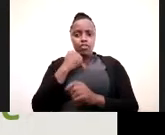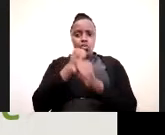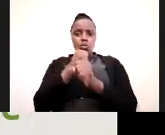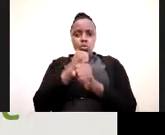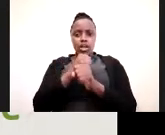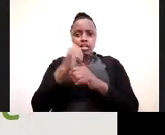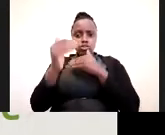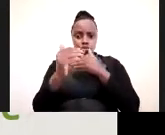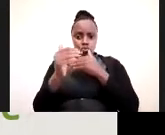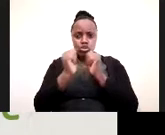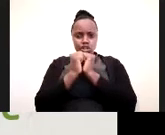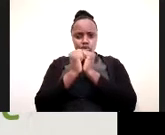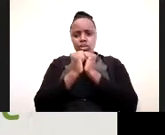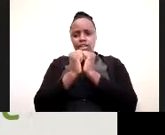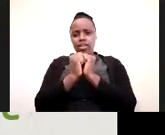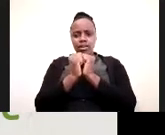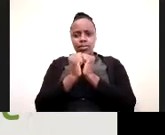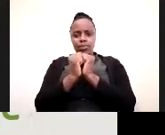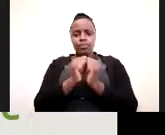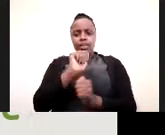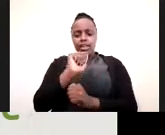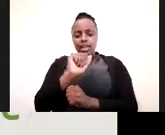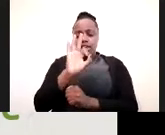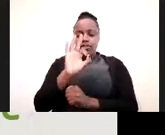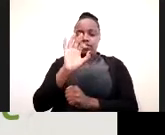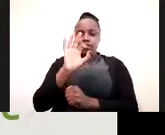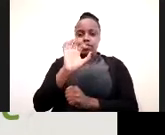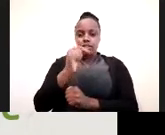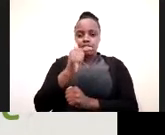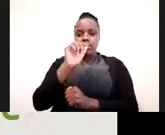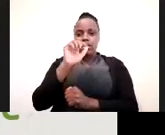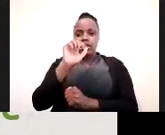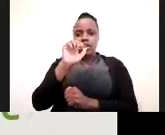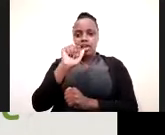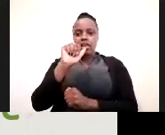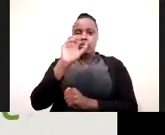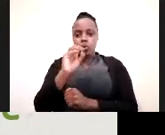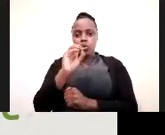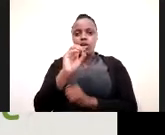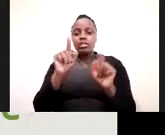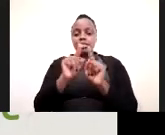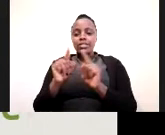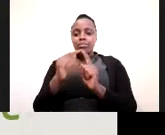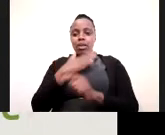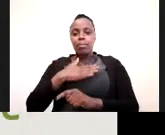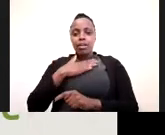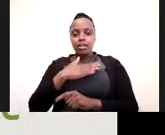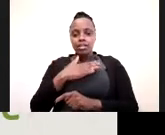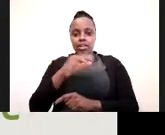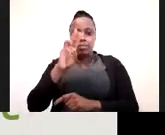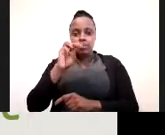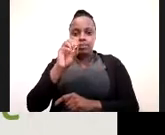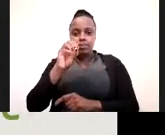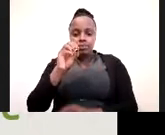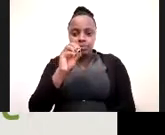closely with the FTAO in this file. So please, Morag, it would be great if you can